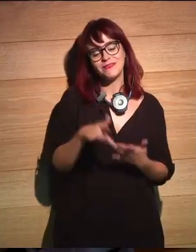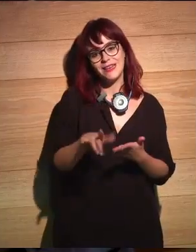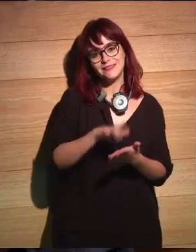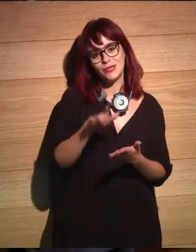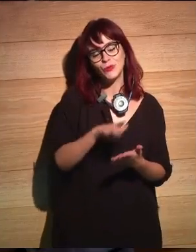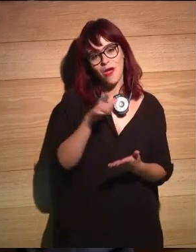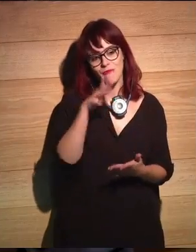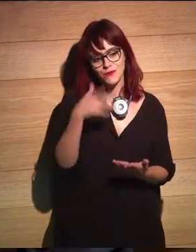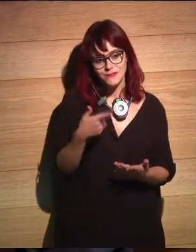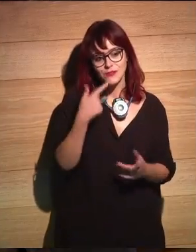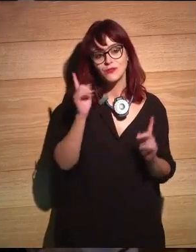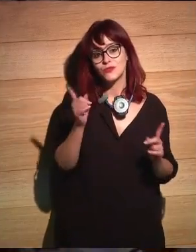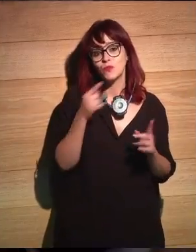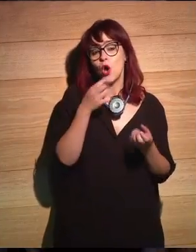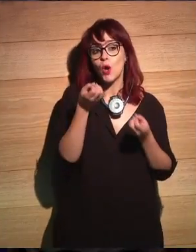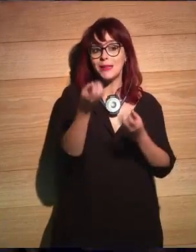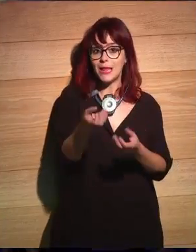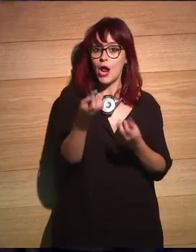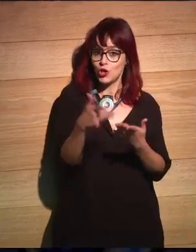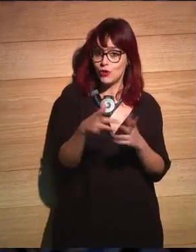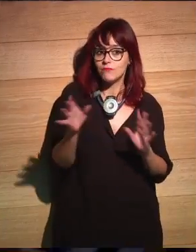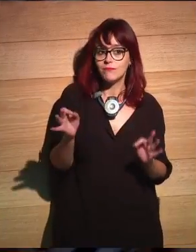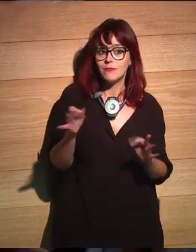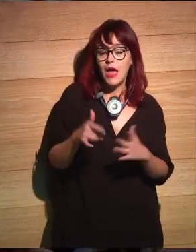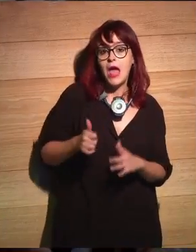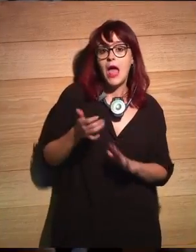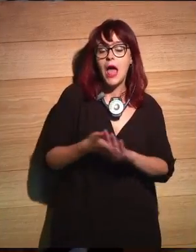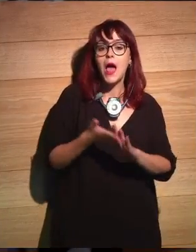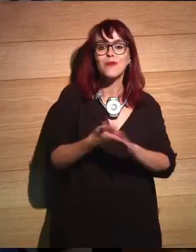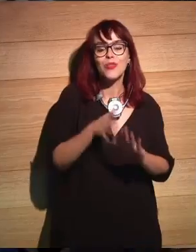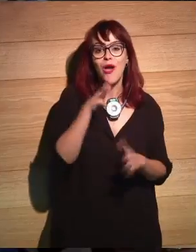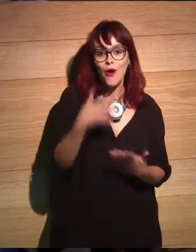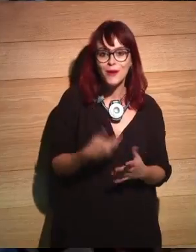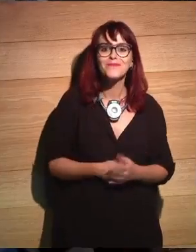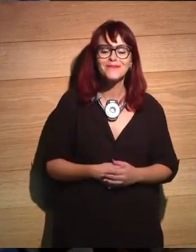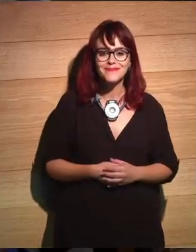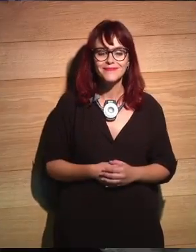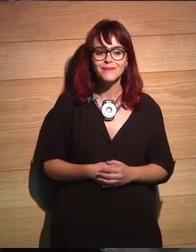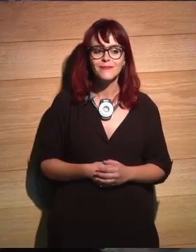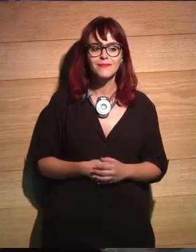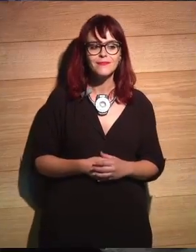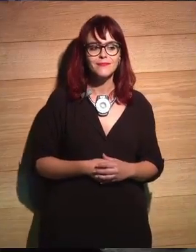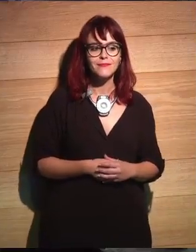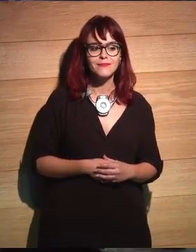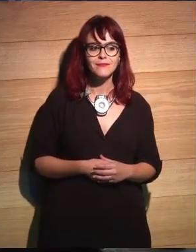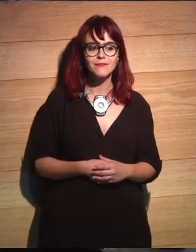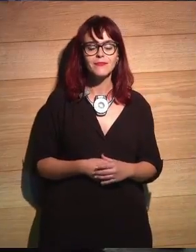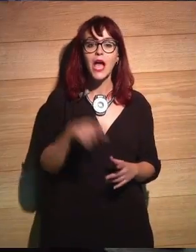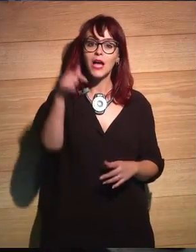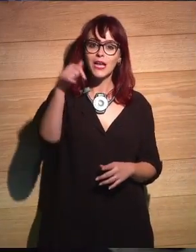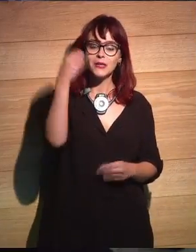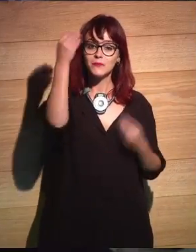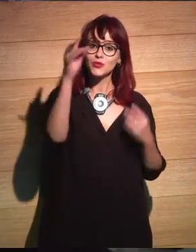how things looked like at that point in time. It was just that remark that has a lot to do with the topic that we are dealing